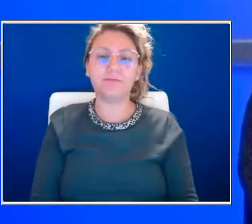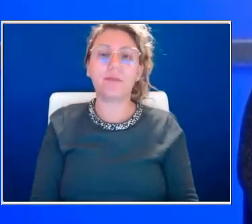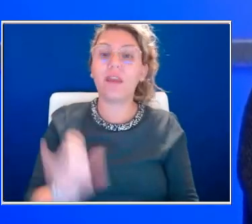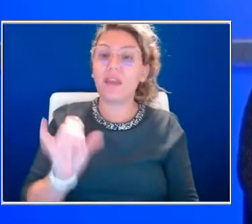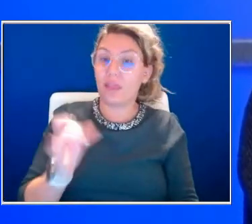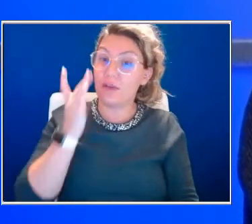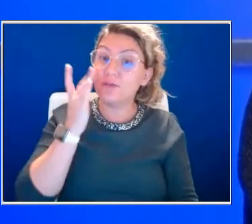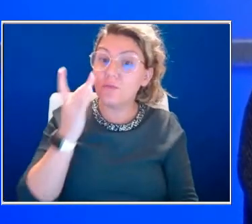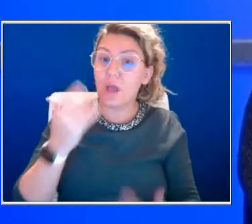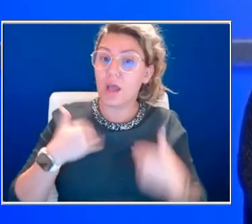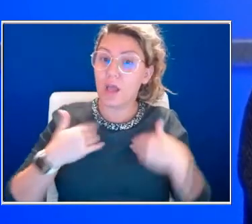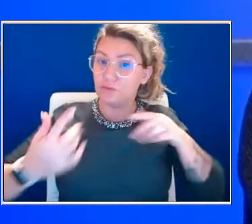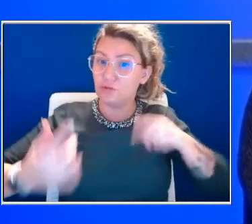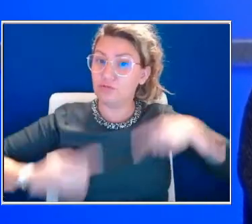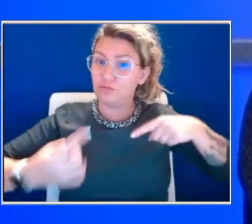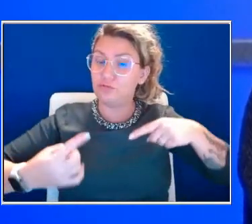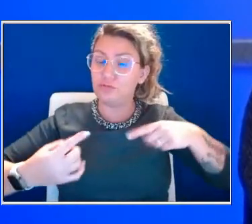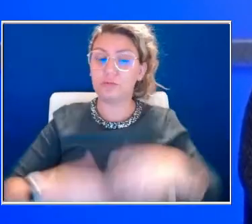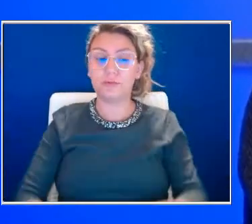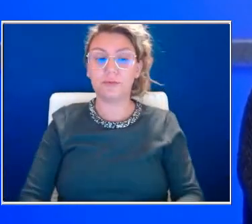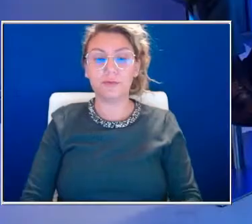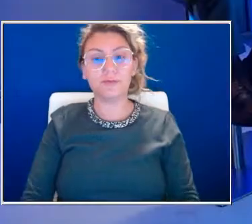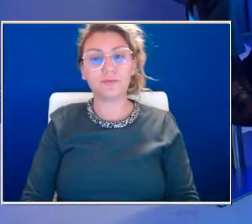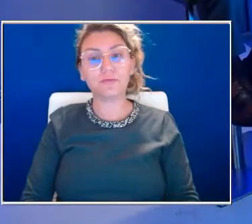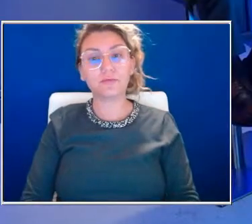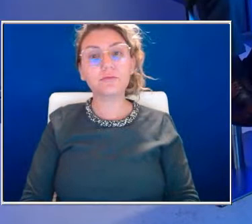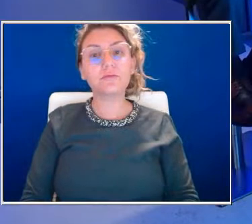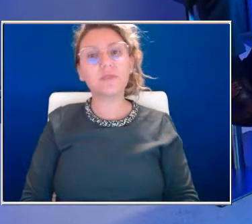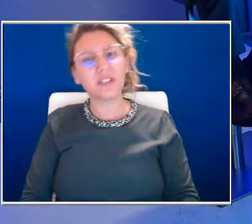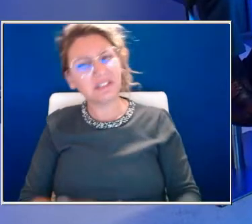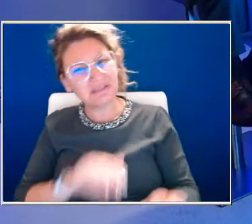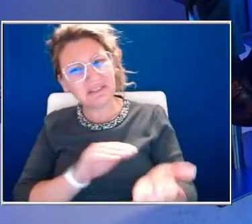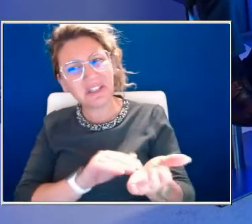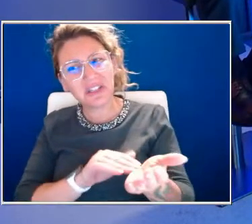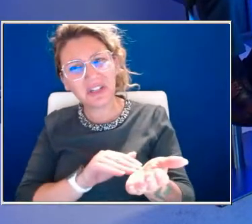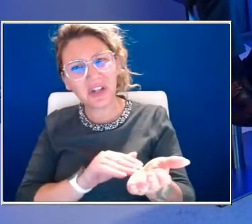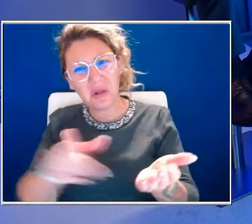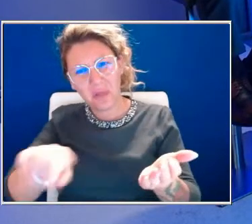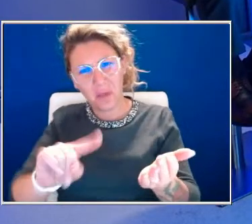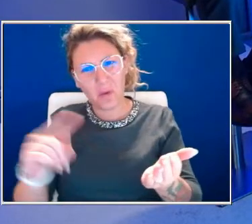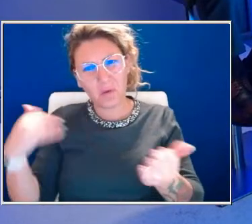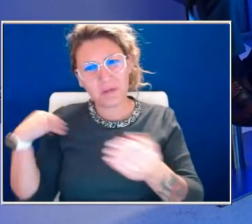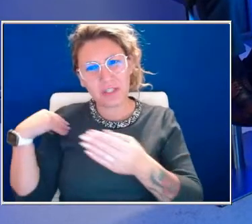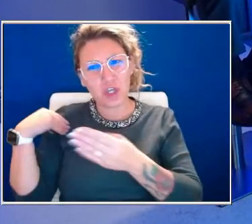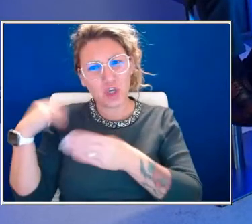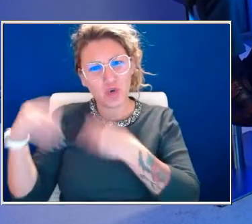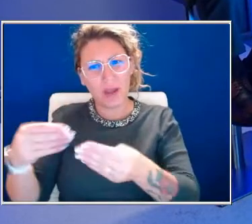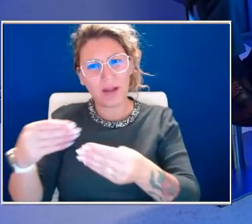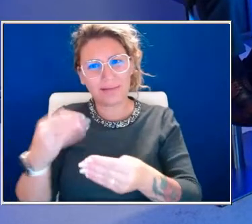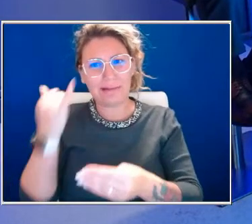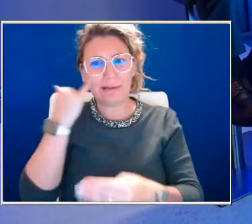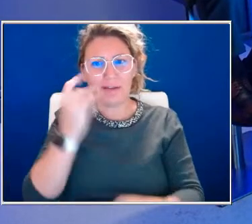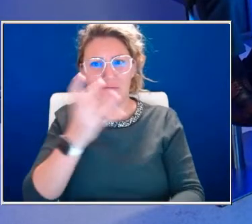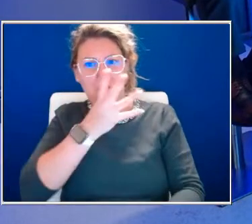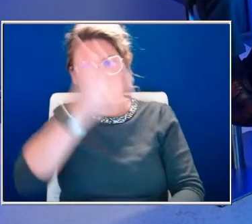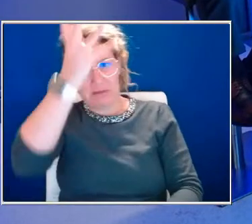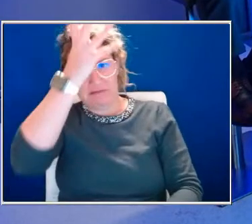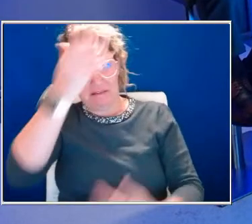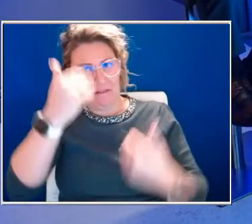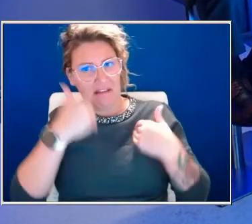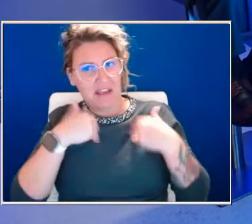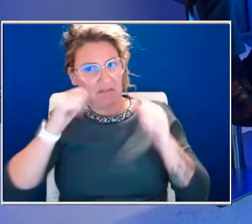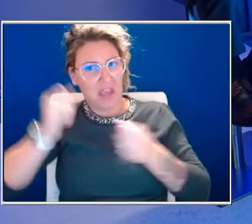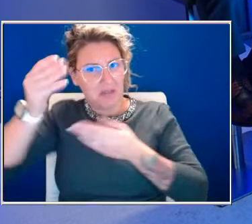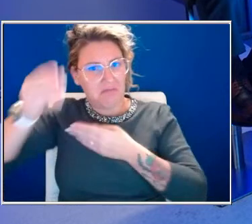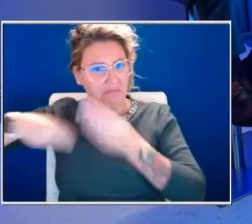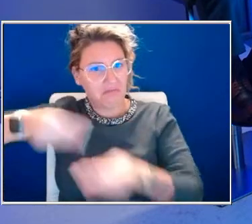trouble. So, Dr. Arnspiger, are varicose veins hereditary? If mom or dad had them, am I more apt to have them?